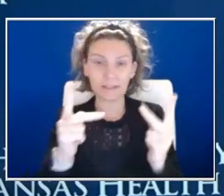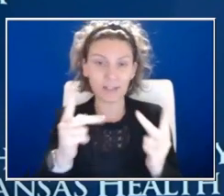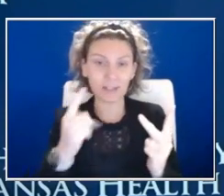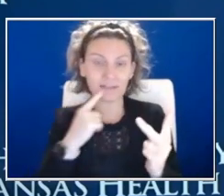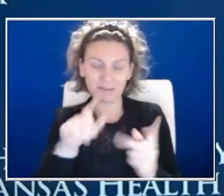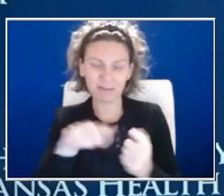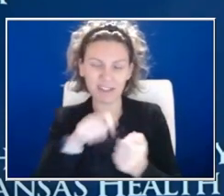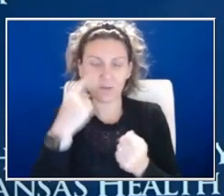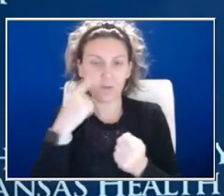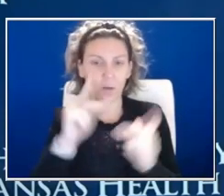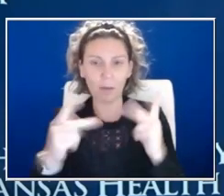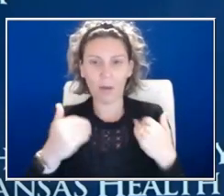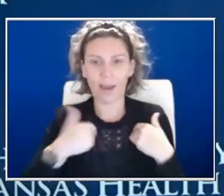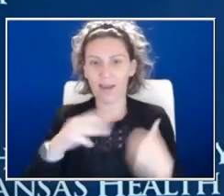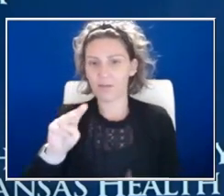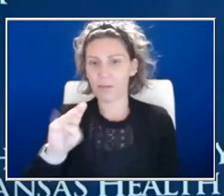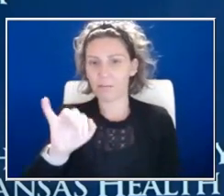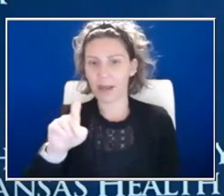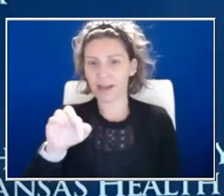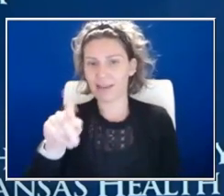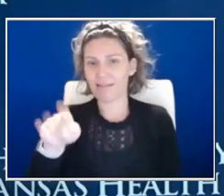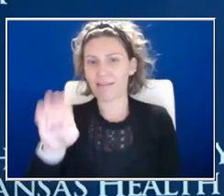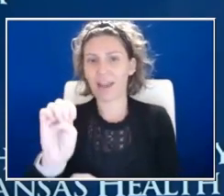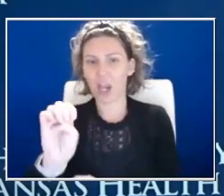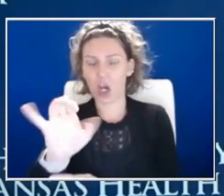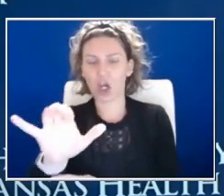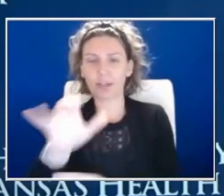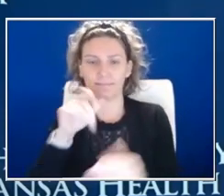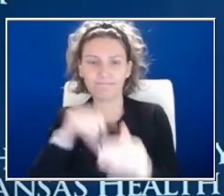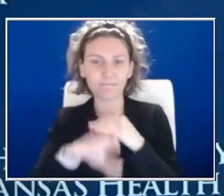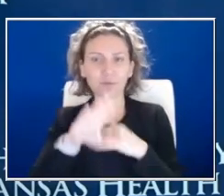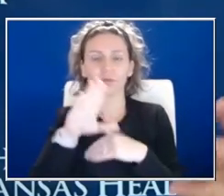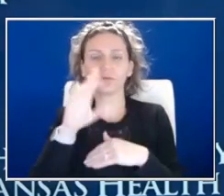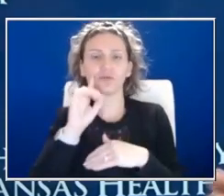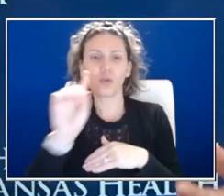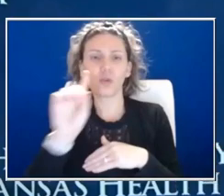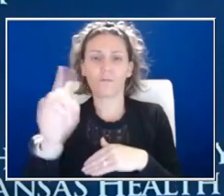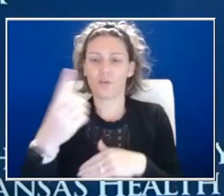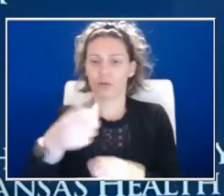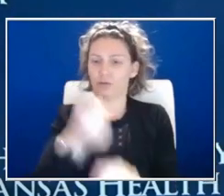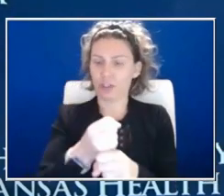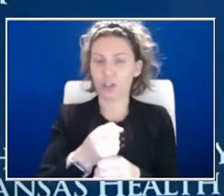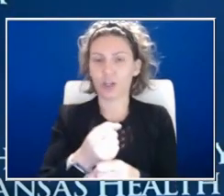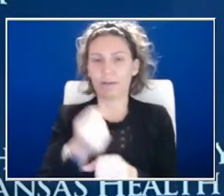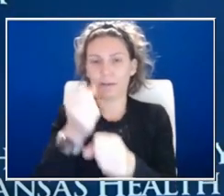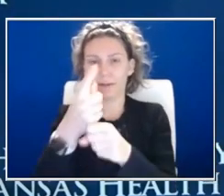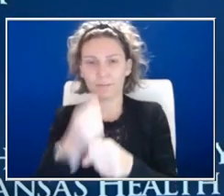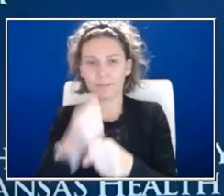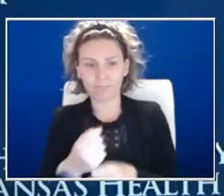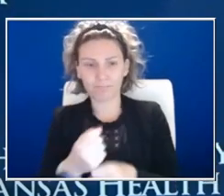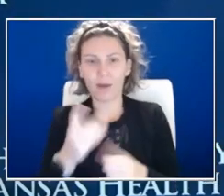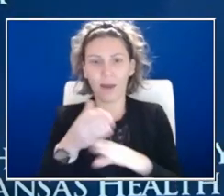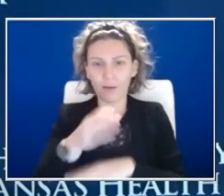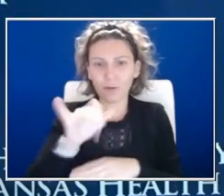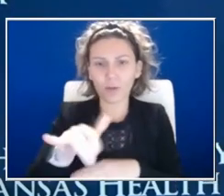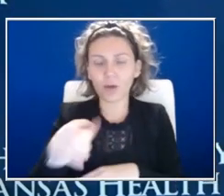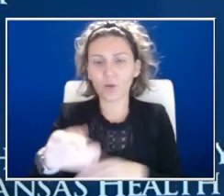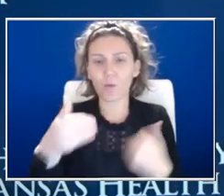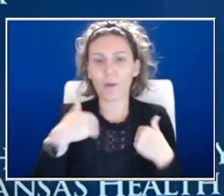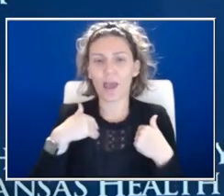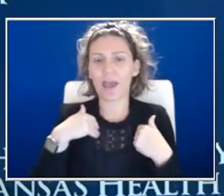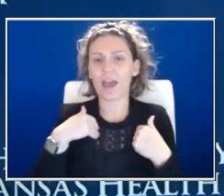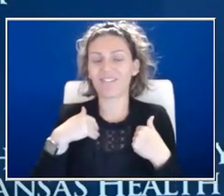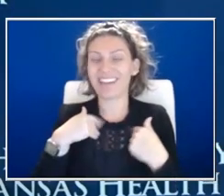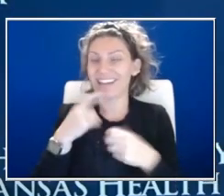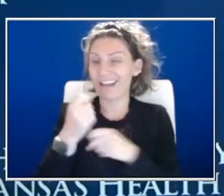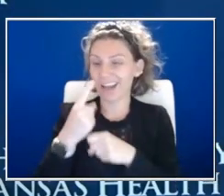a version that's your welcome to Medicare for your first year on Medicare, and then every year subsequently after that, you have a Medicare annual wellness visit.